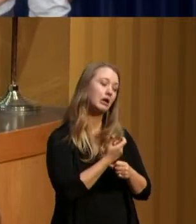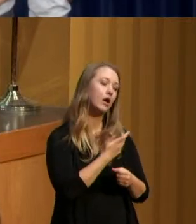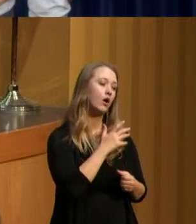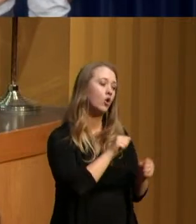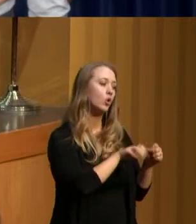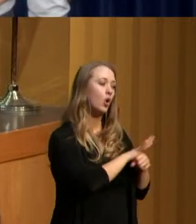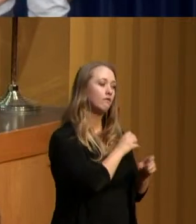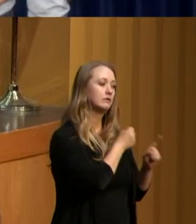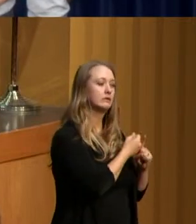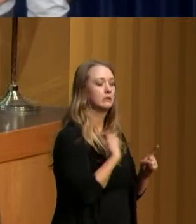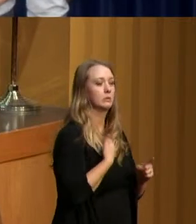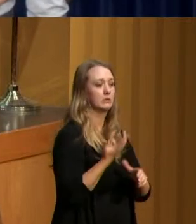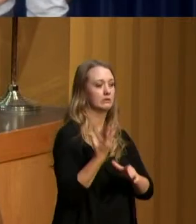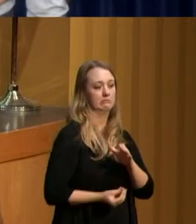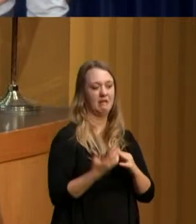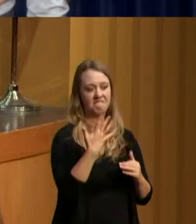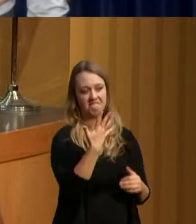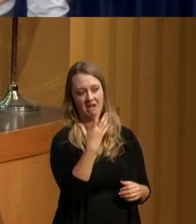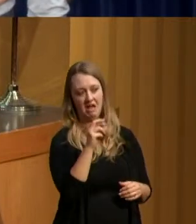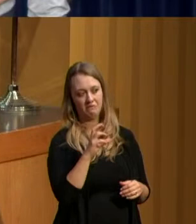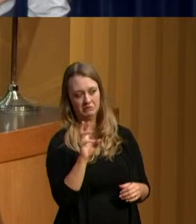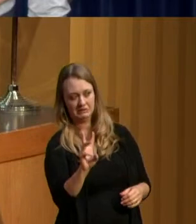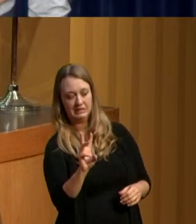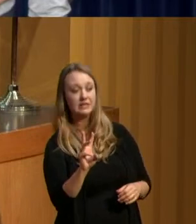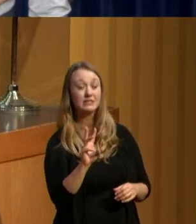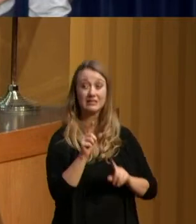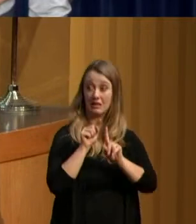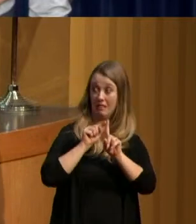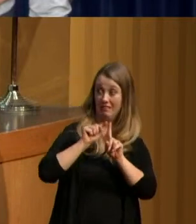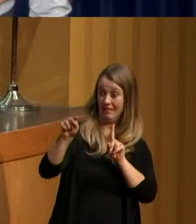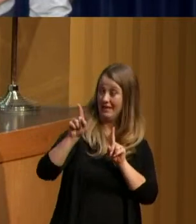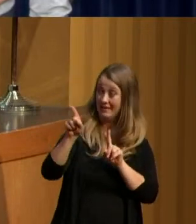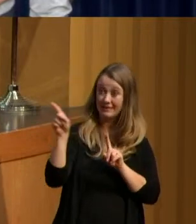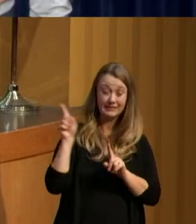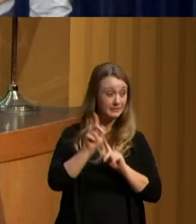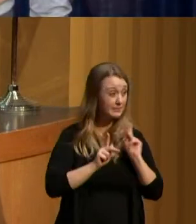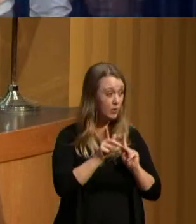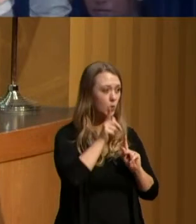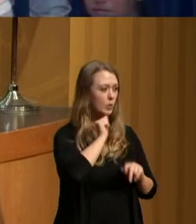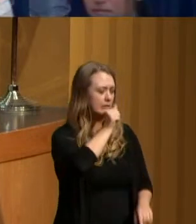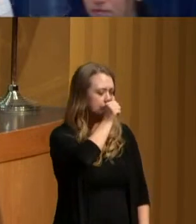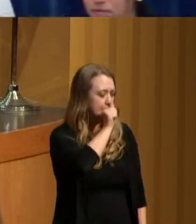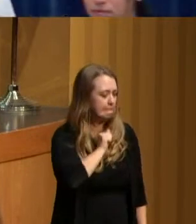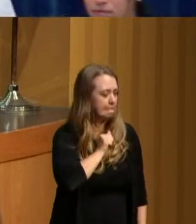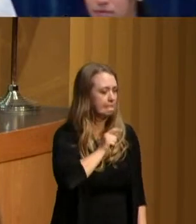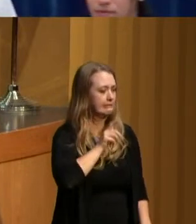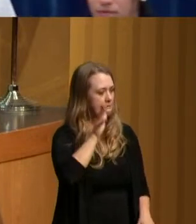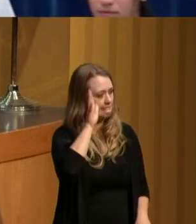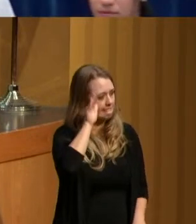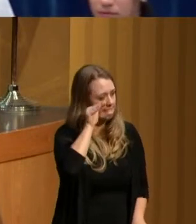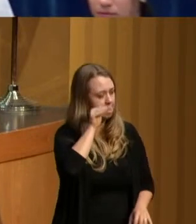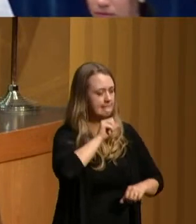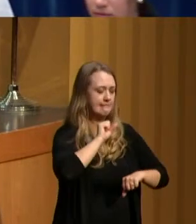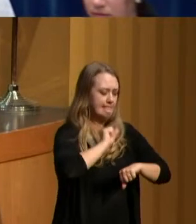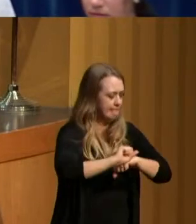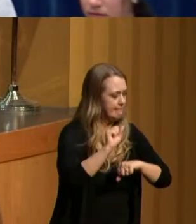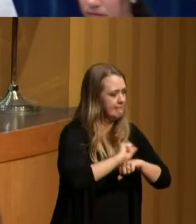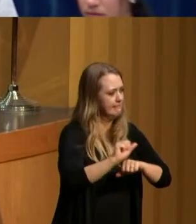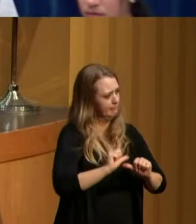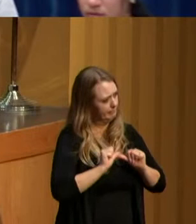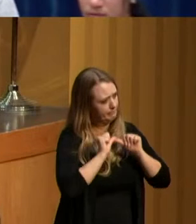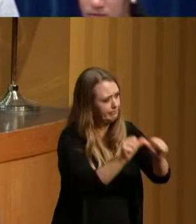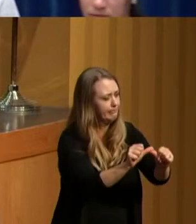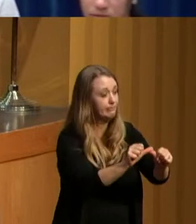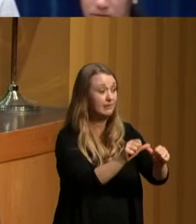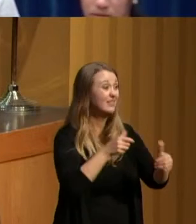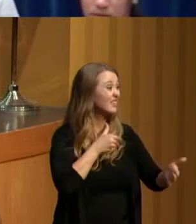And it's the group behind us. They were the ones who persevered. They were resilient, they battled through, never not stepping a foot